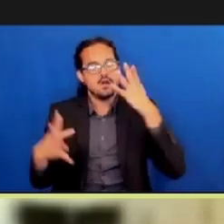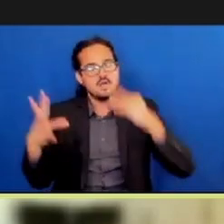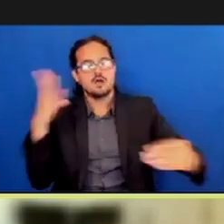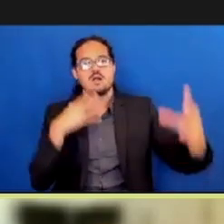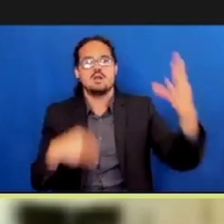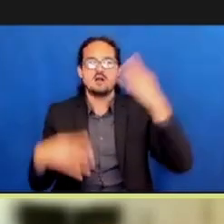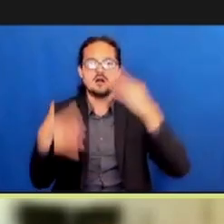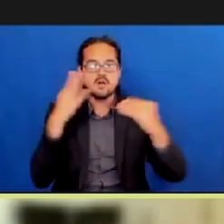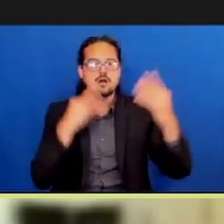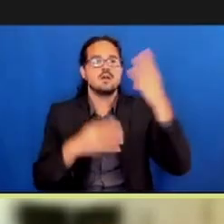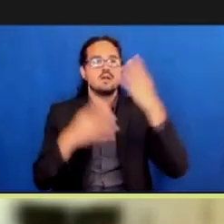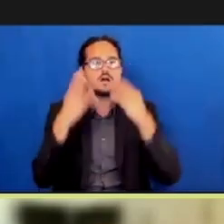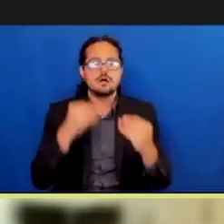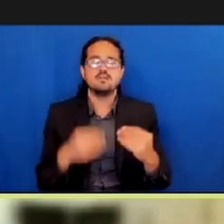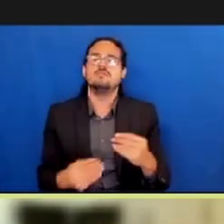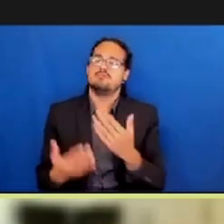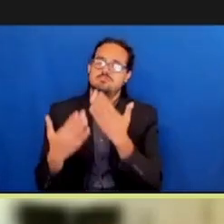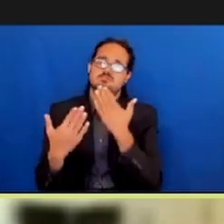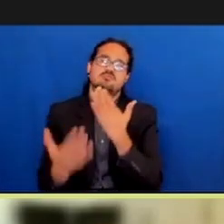health. Next slide, please.